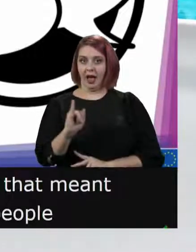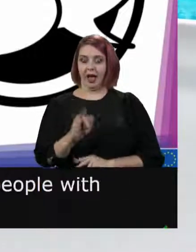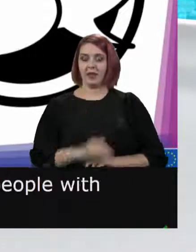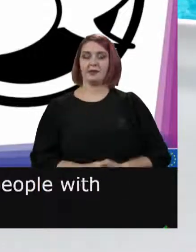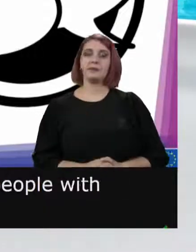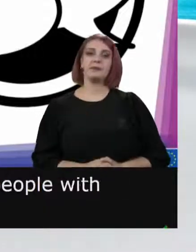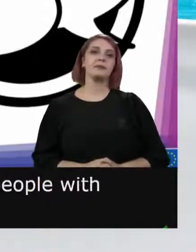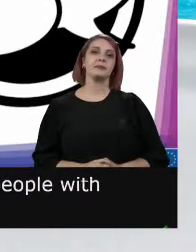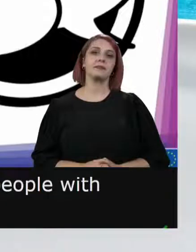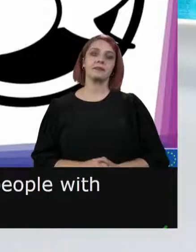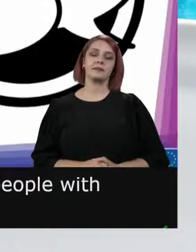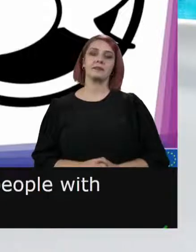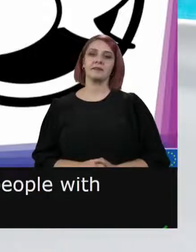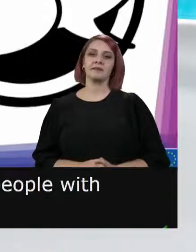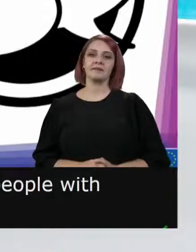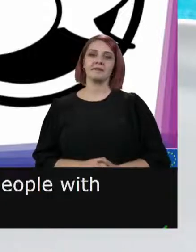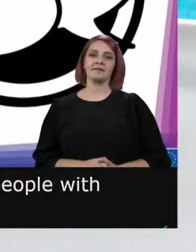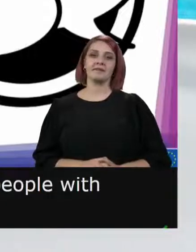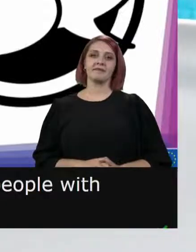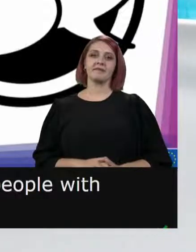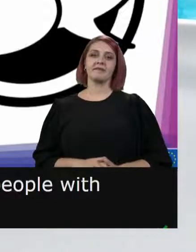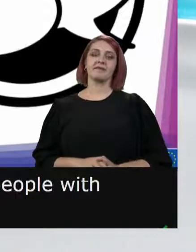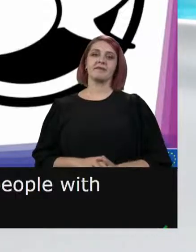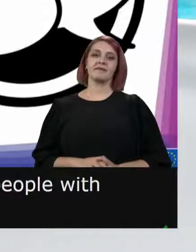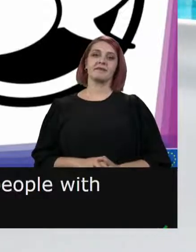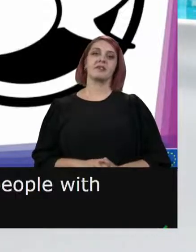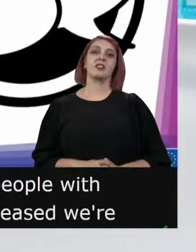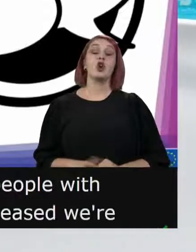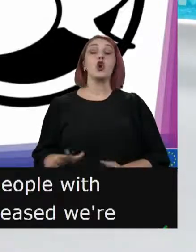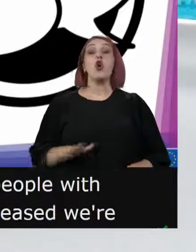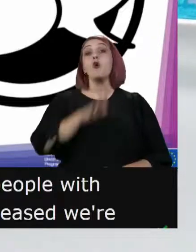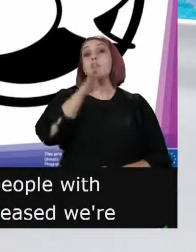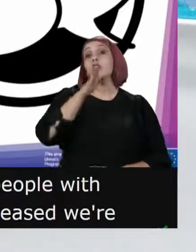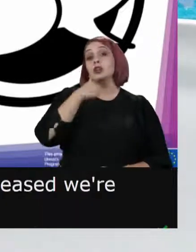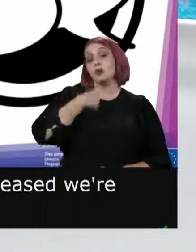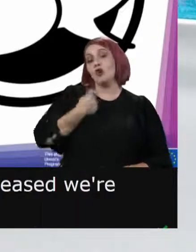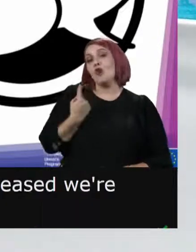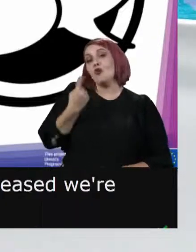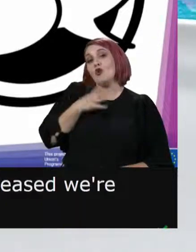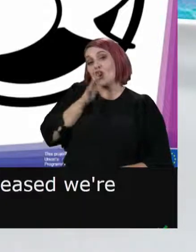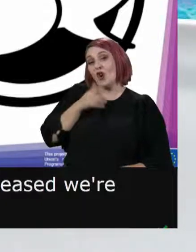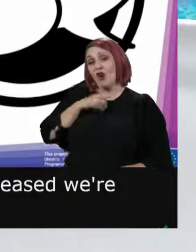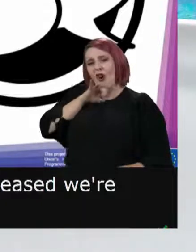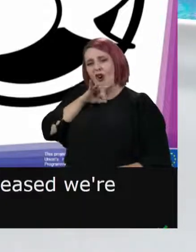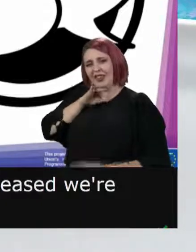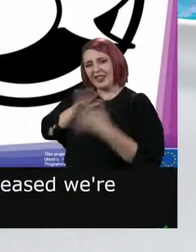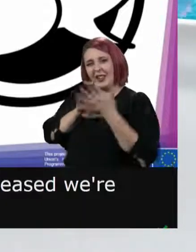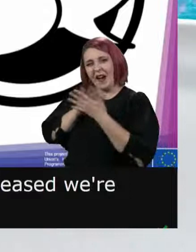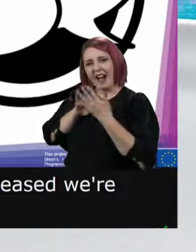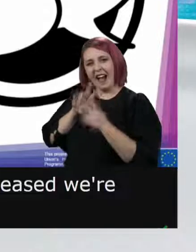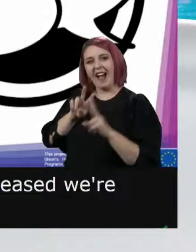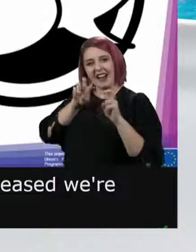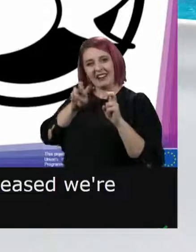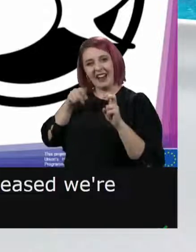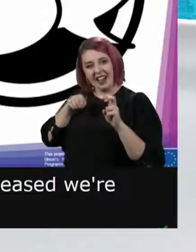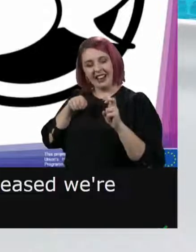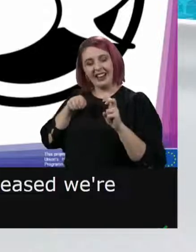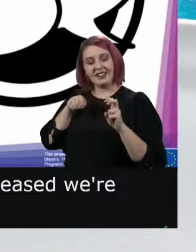One of the reasons why I'm so pleased to be talking here is to recognize the role of disabled persons